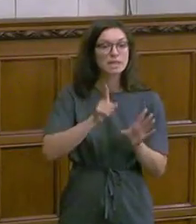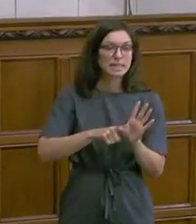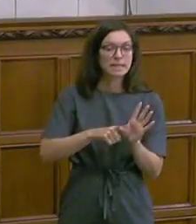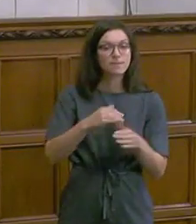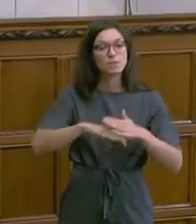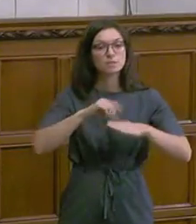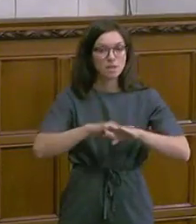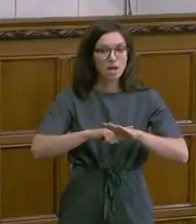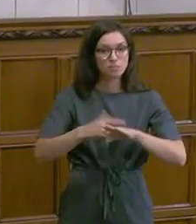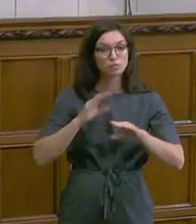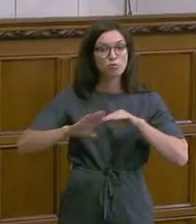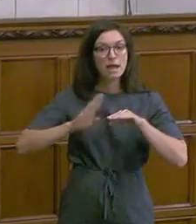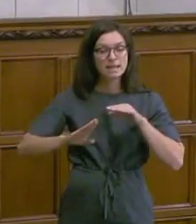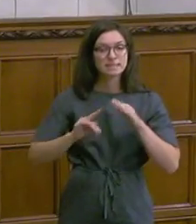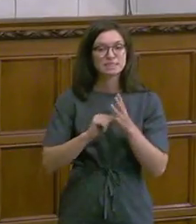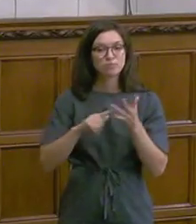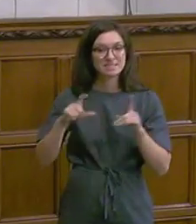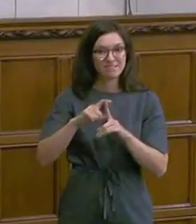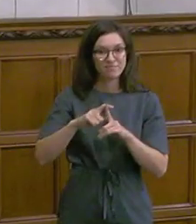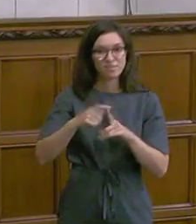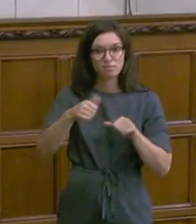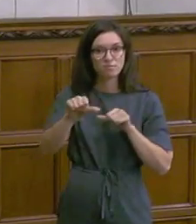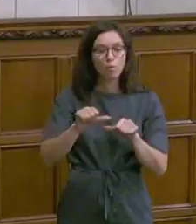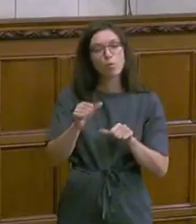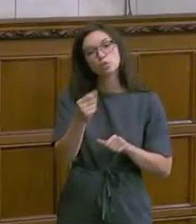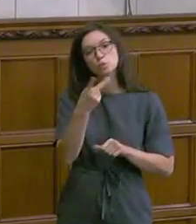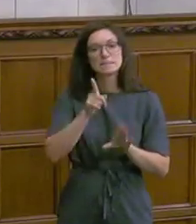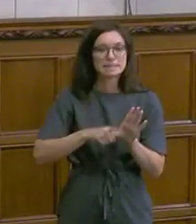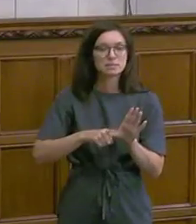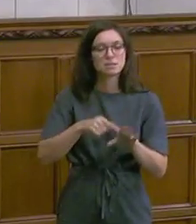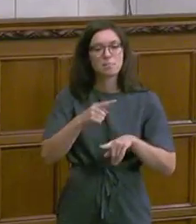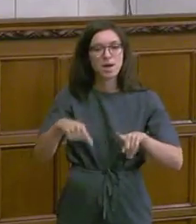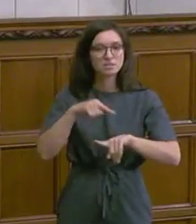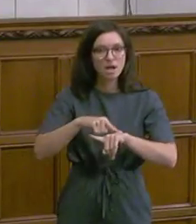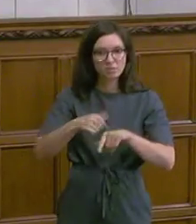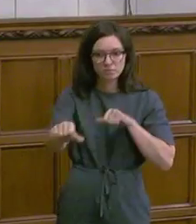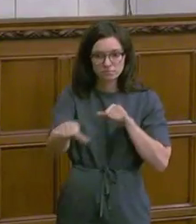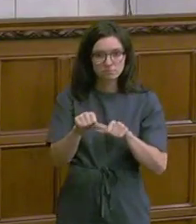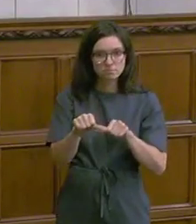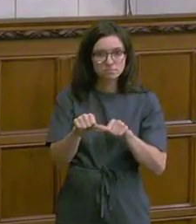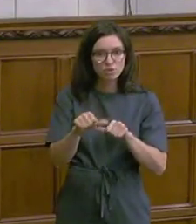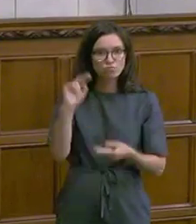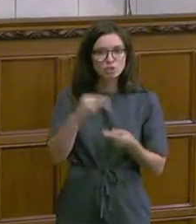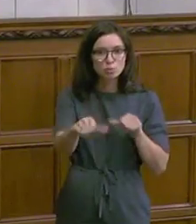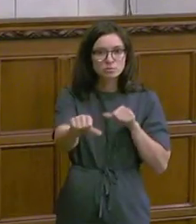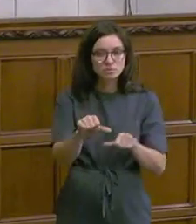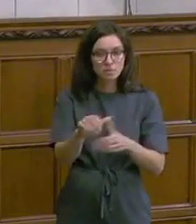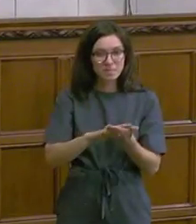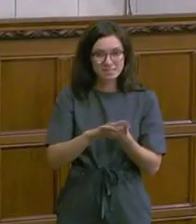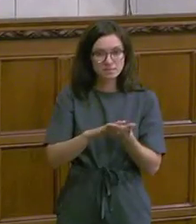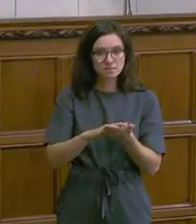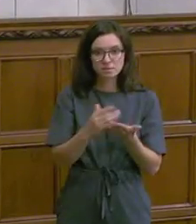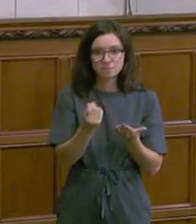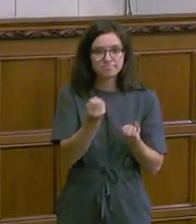years part-time, which is less than in many other countries. And that means that some topics can't be covered in detail and some not at all.